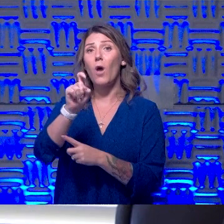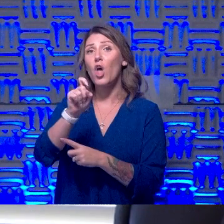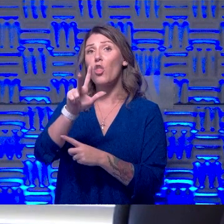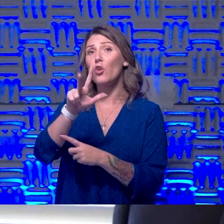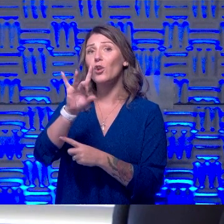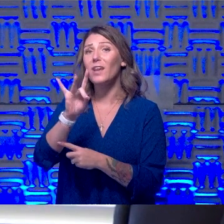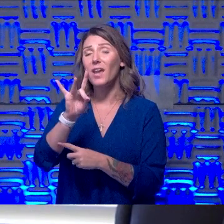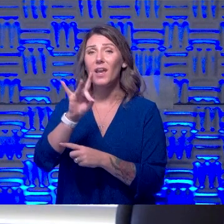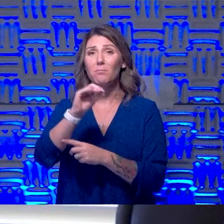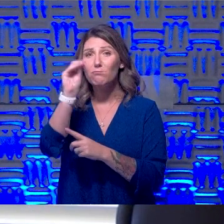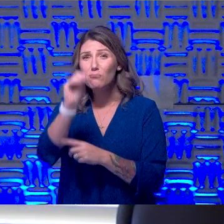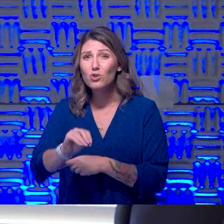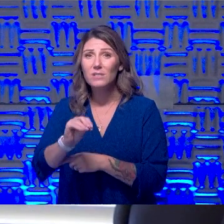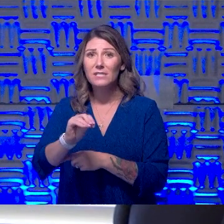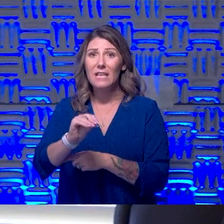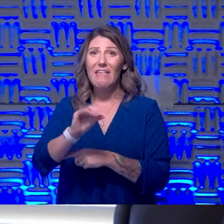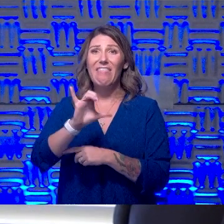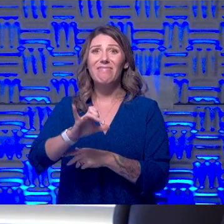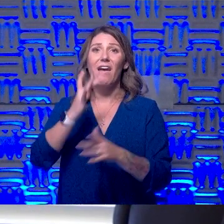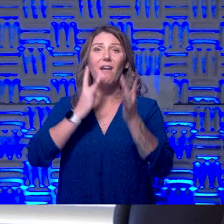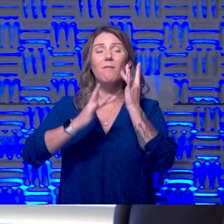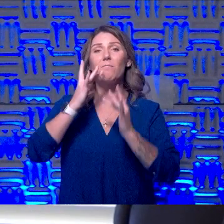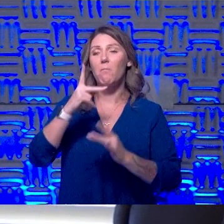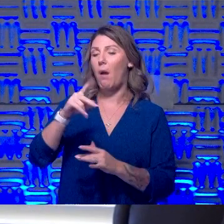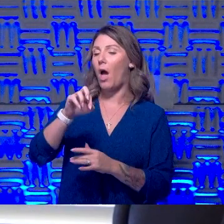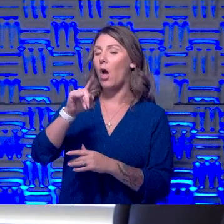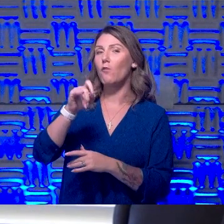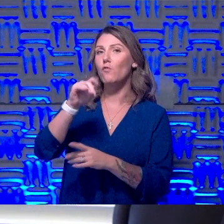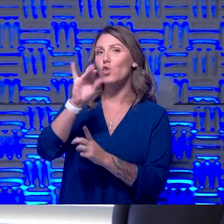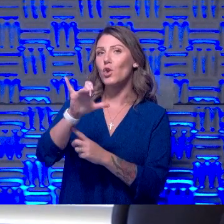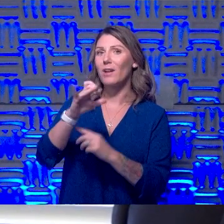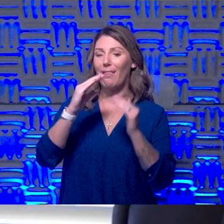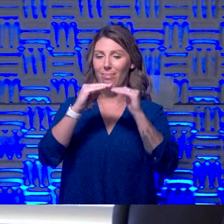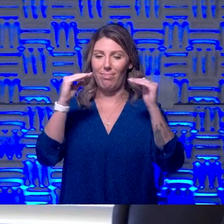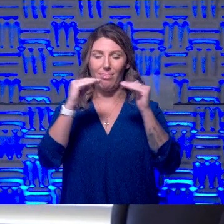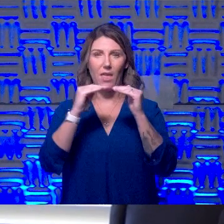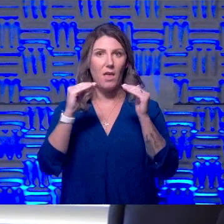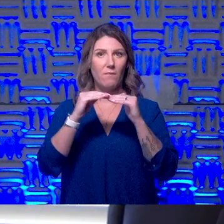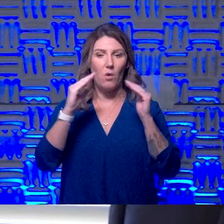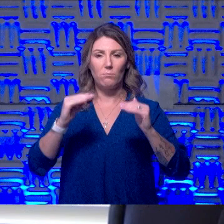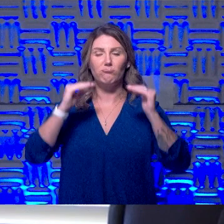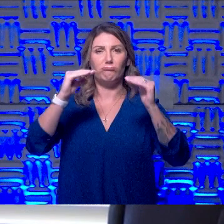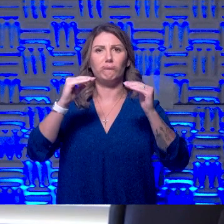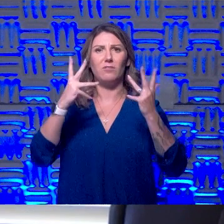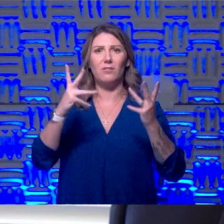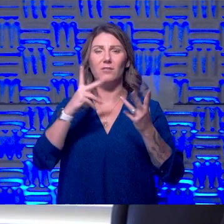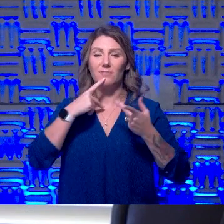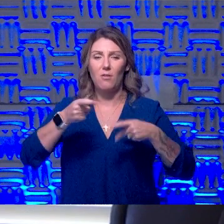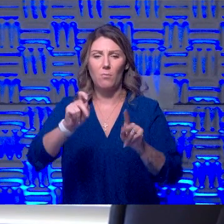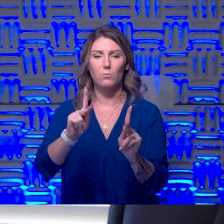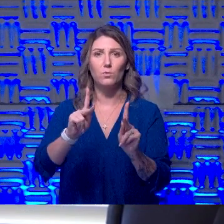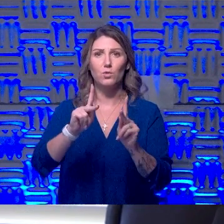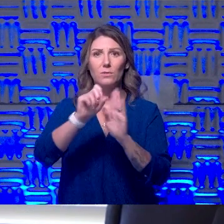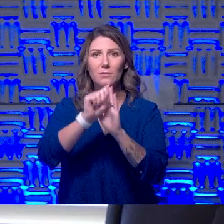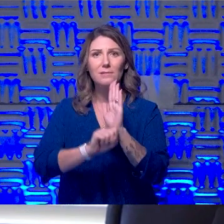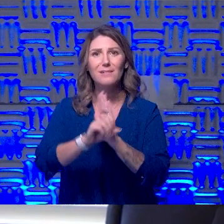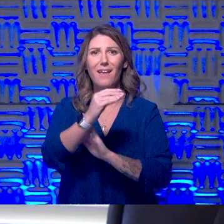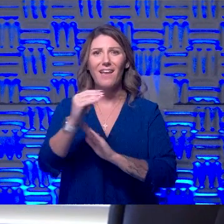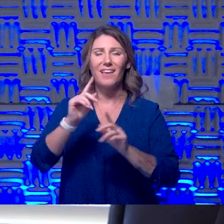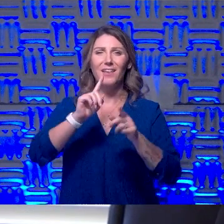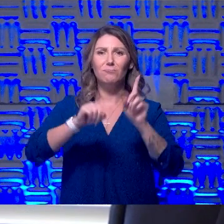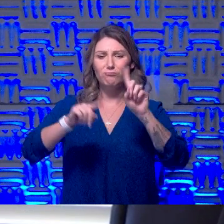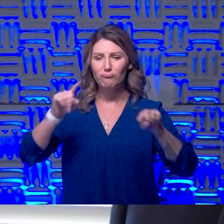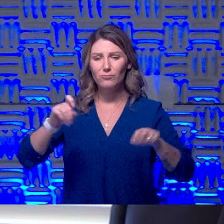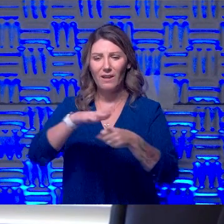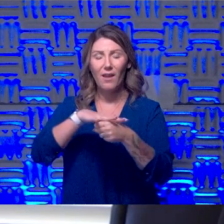So that in and of itself is just a huge opportunity for the state in a number of different areas. To bring